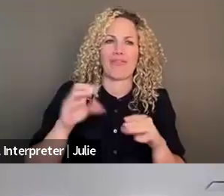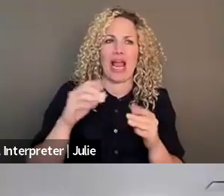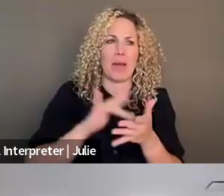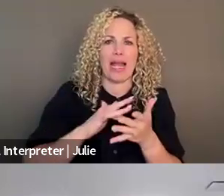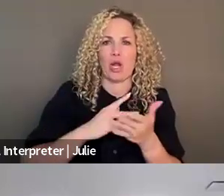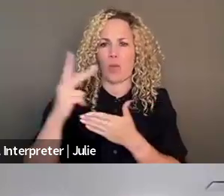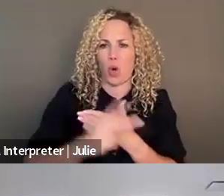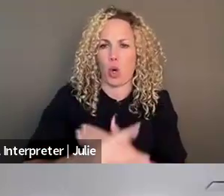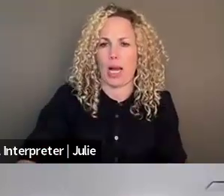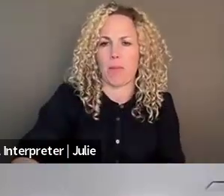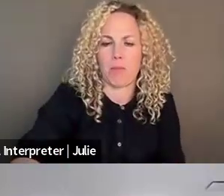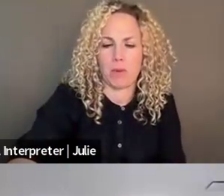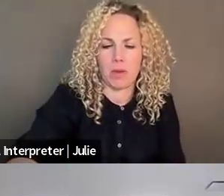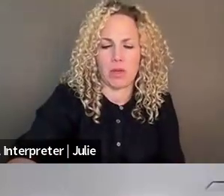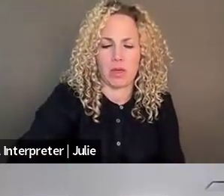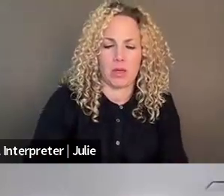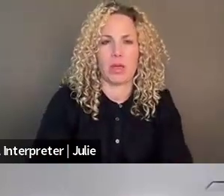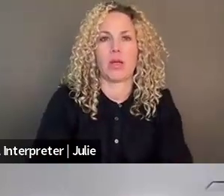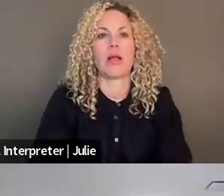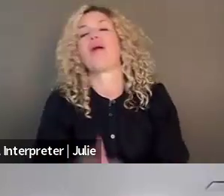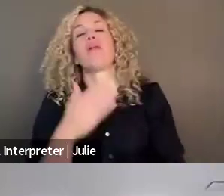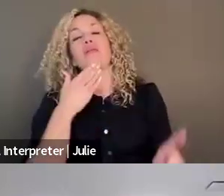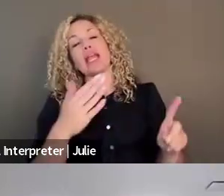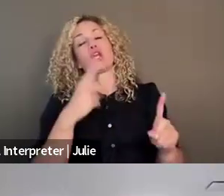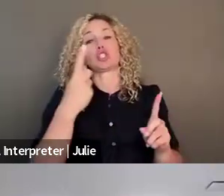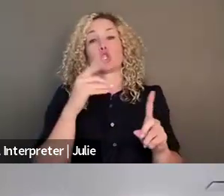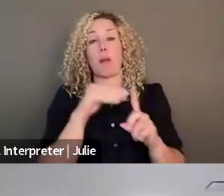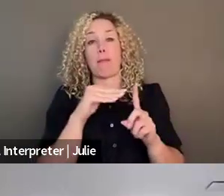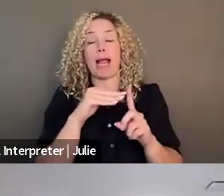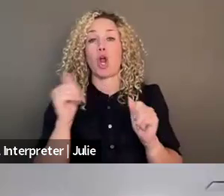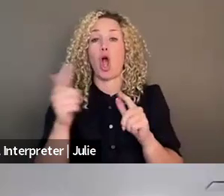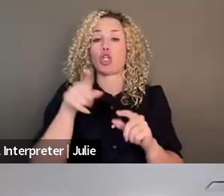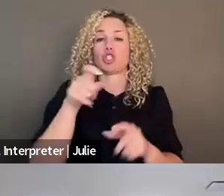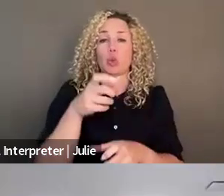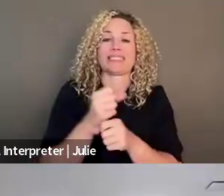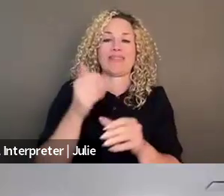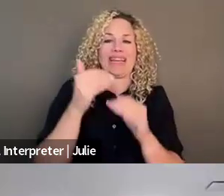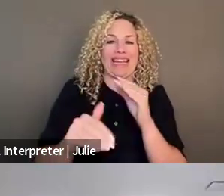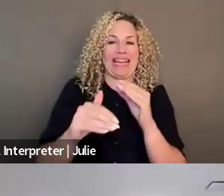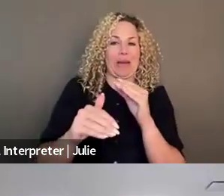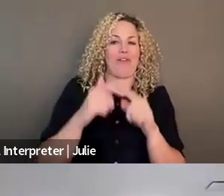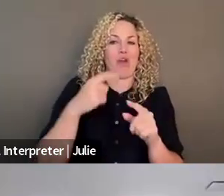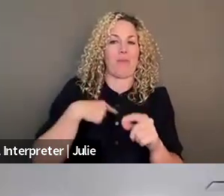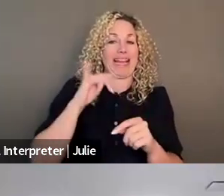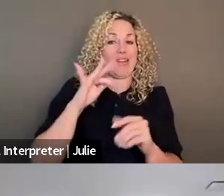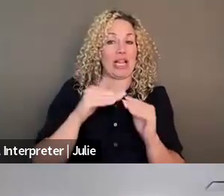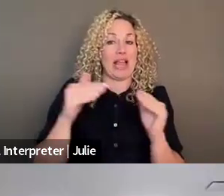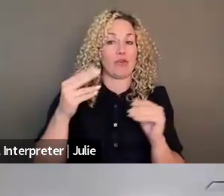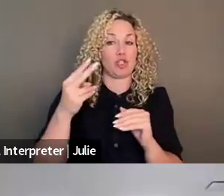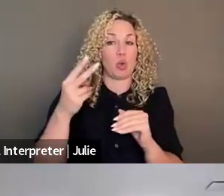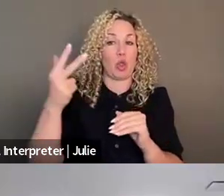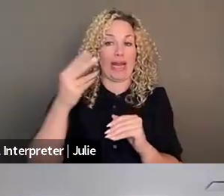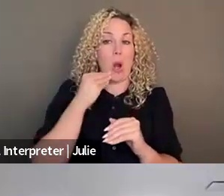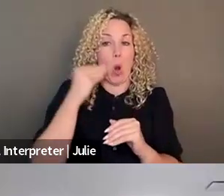programs. Michelle? Yeah, thanks, John. So just a reminder, all of you should have received an email from me if you're a level 2 or level 3